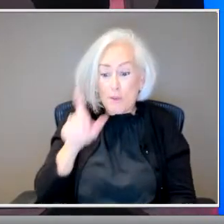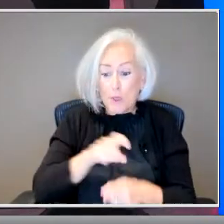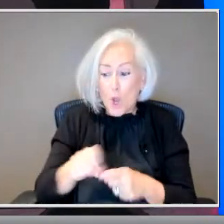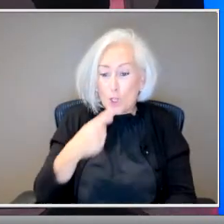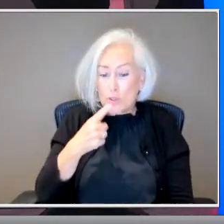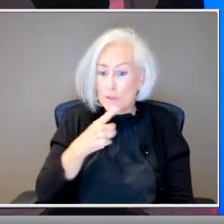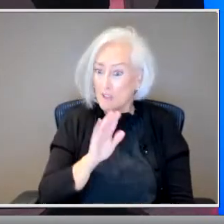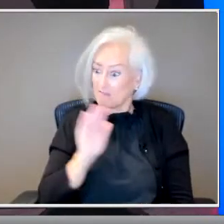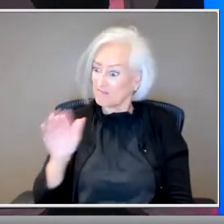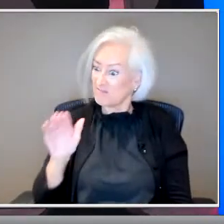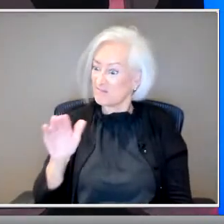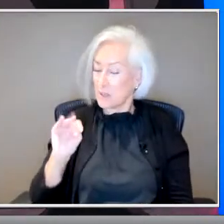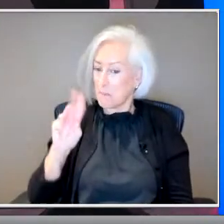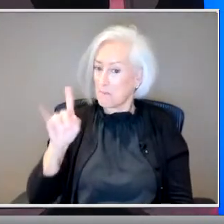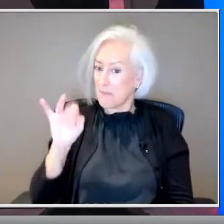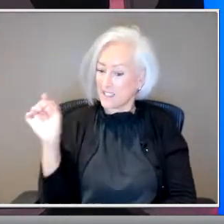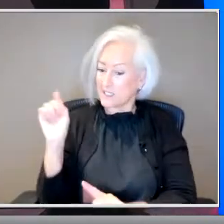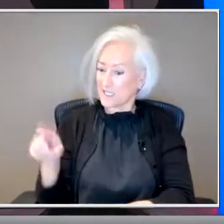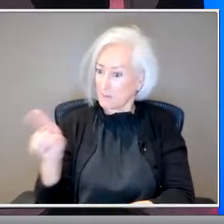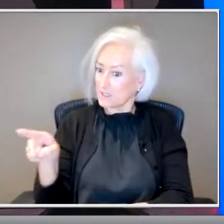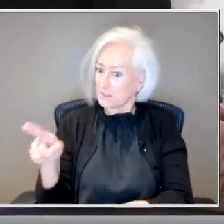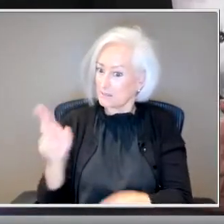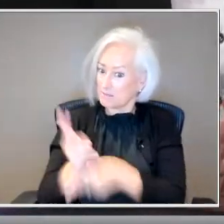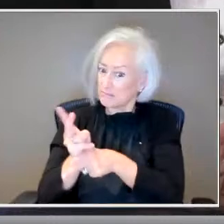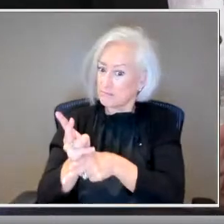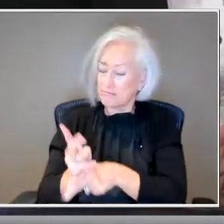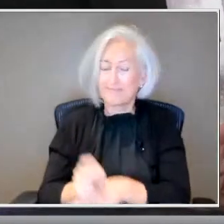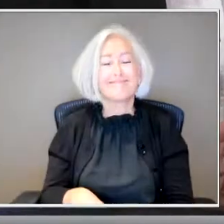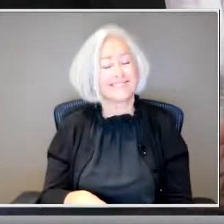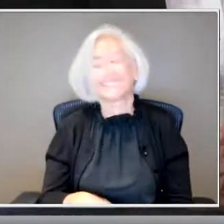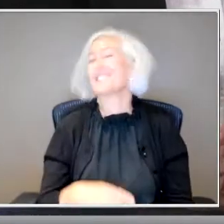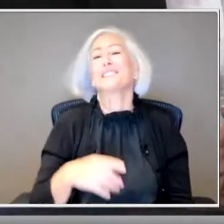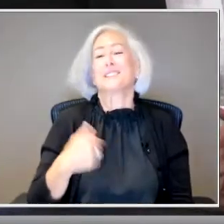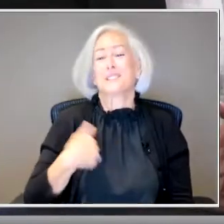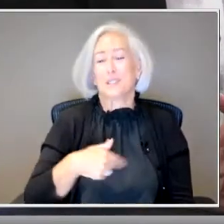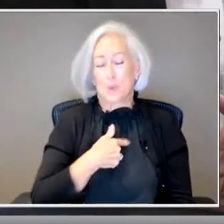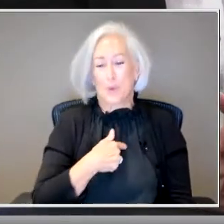in"? I learned, we talked about it, I think, the day of, but we